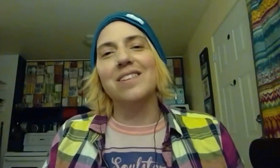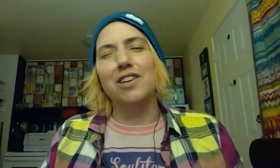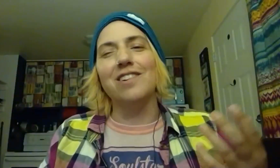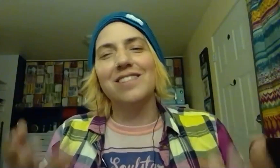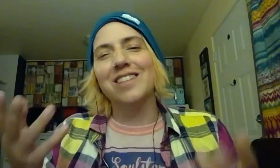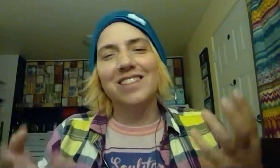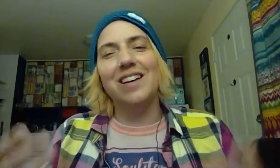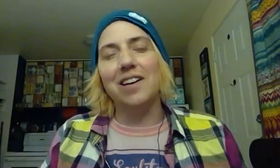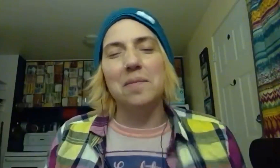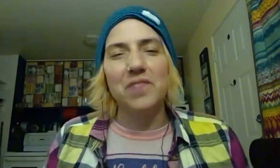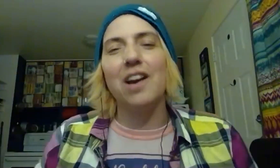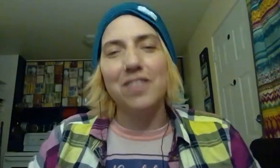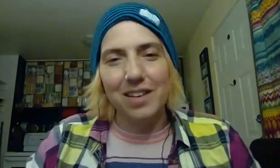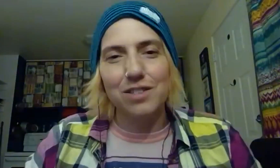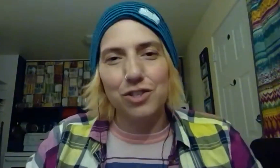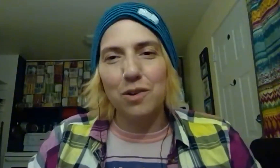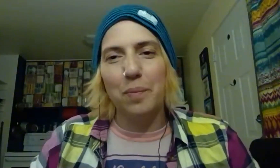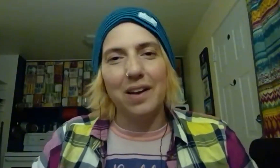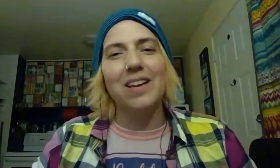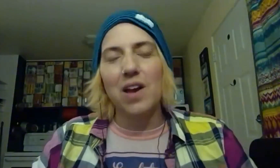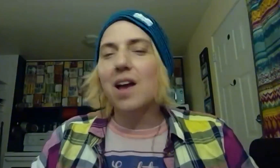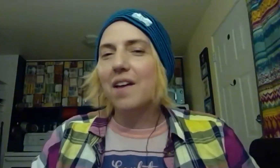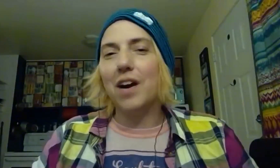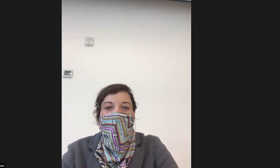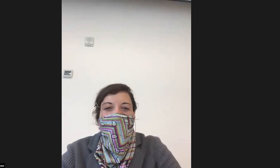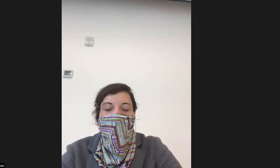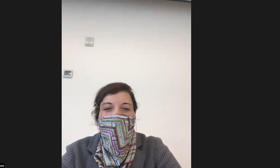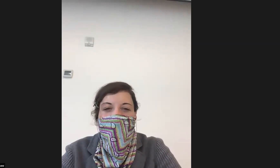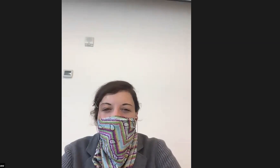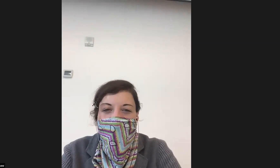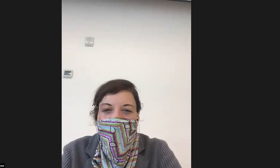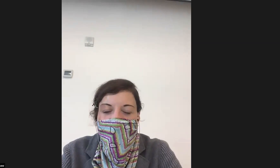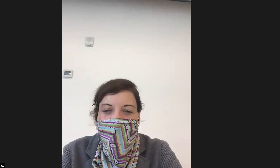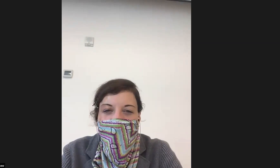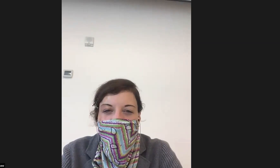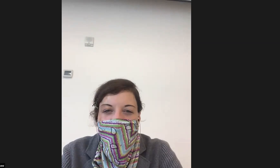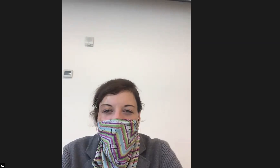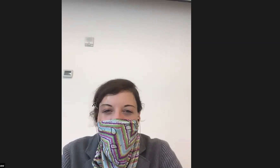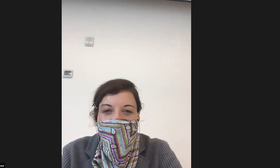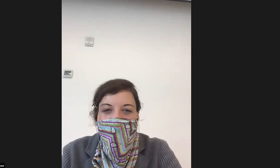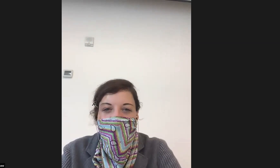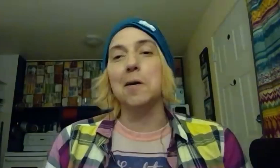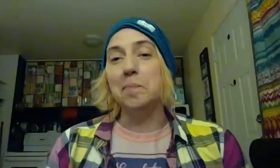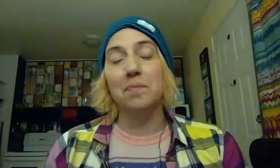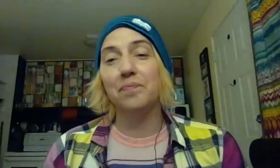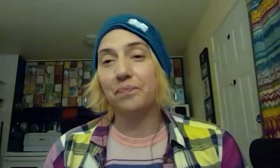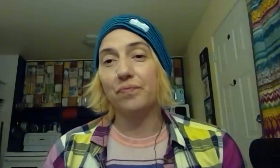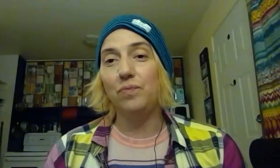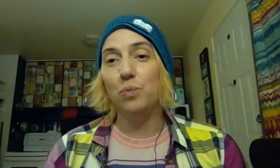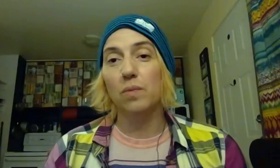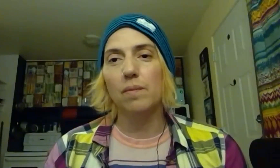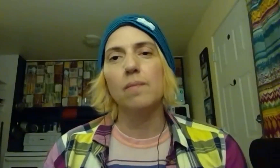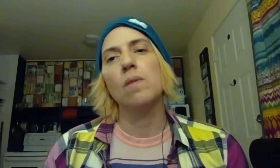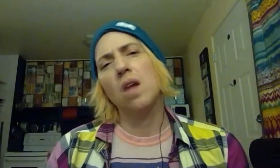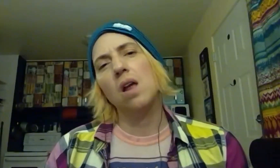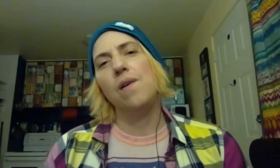to, not everything is a joke, but Wow. if I can find one, I'm going for it. So, So you discern it.